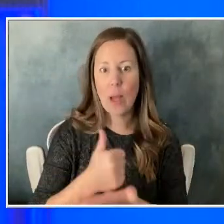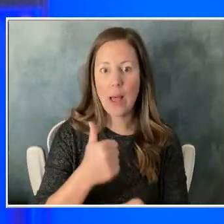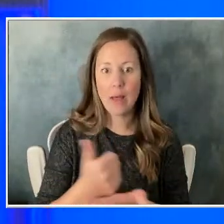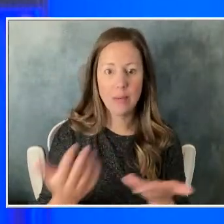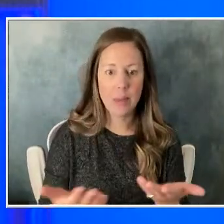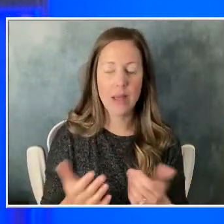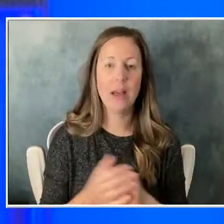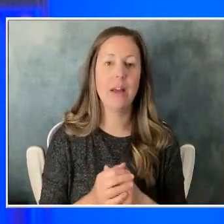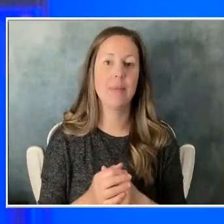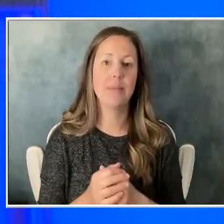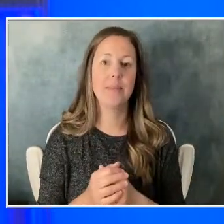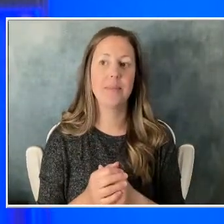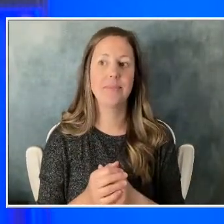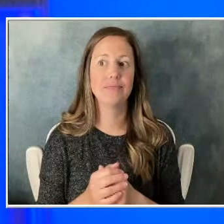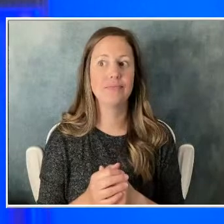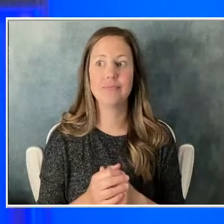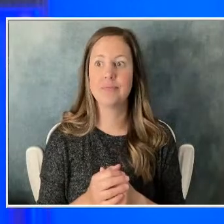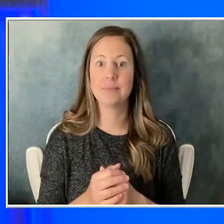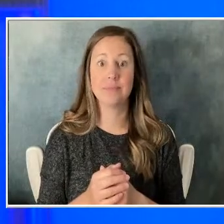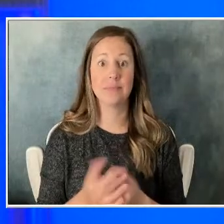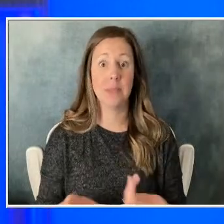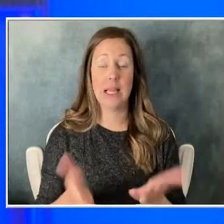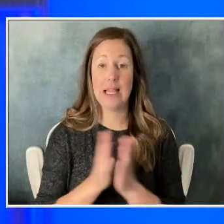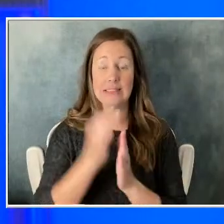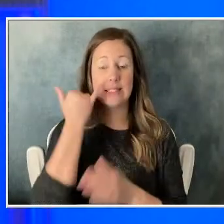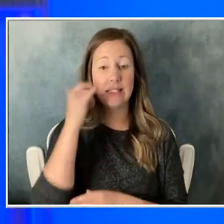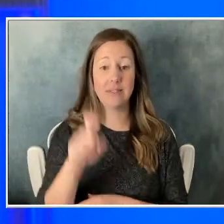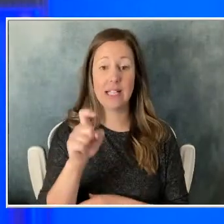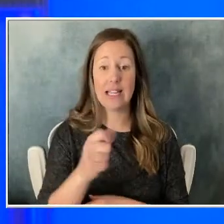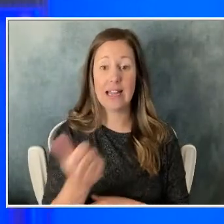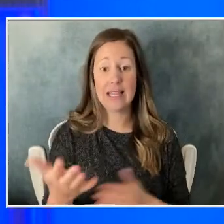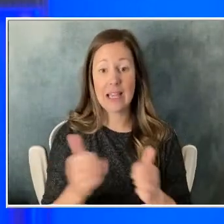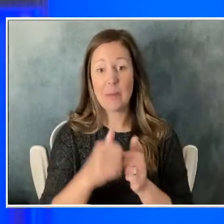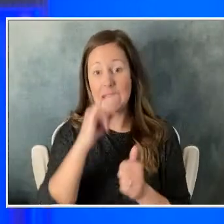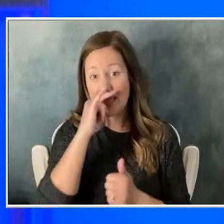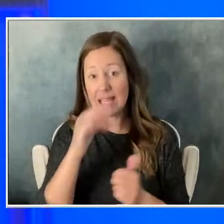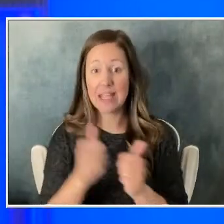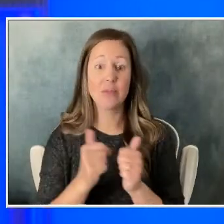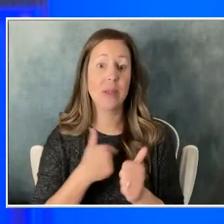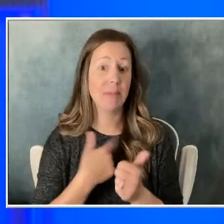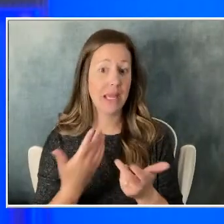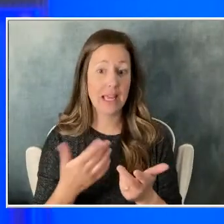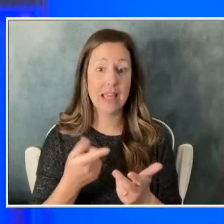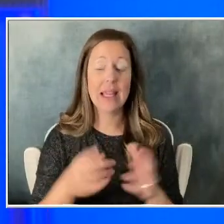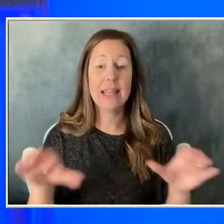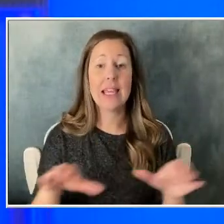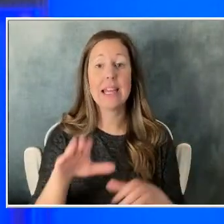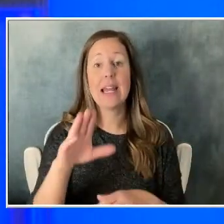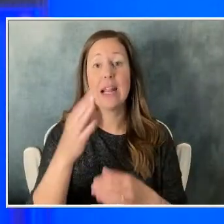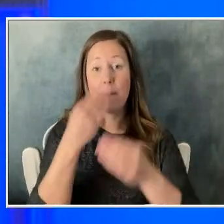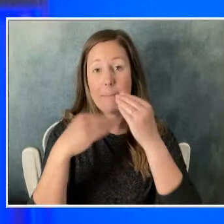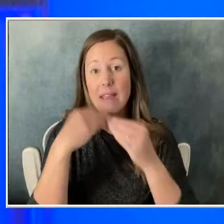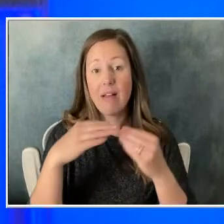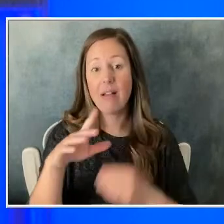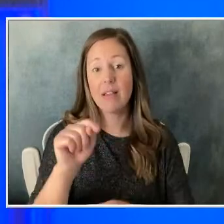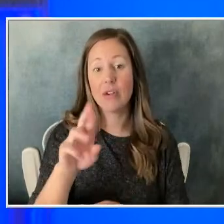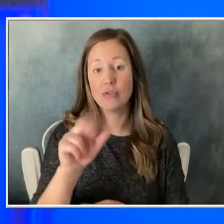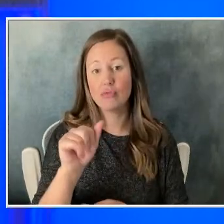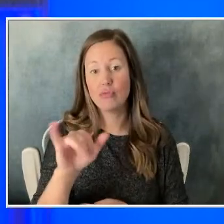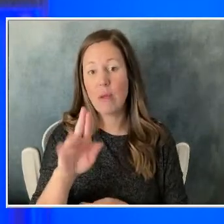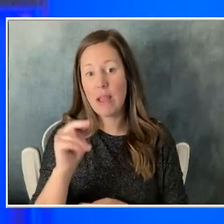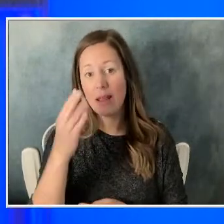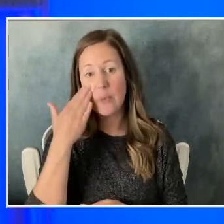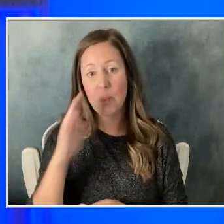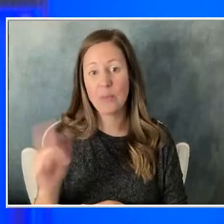asking for anything they could do with the kids, with me. They did a meal train, and I don't